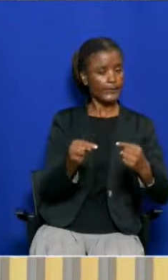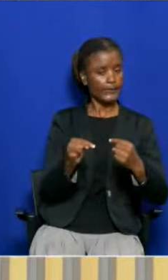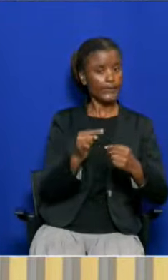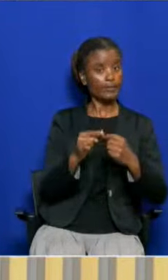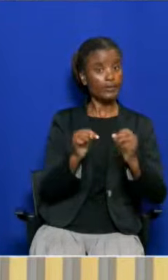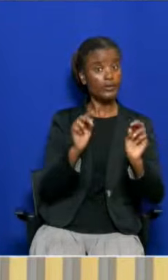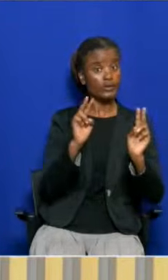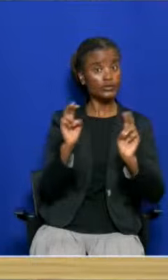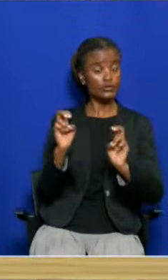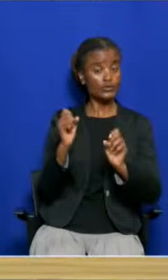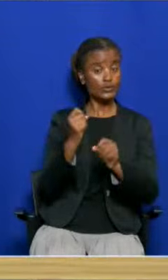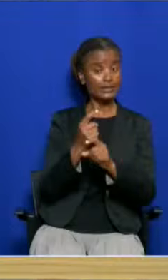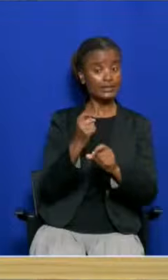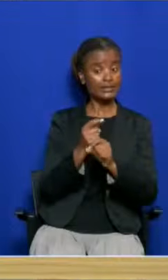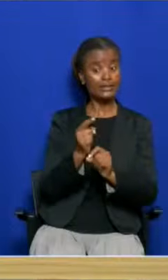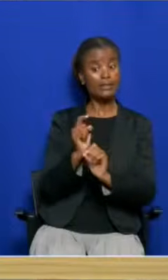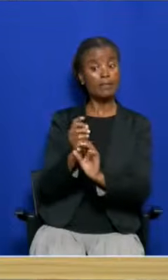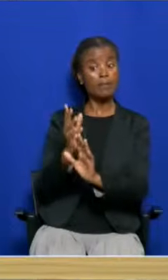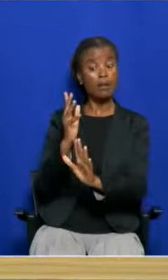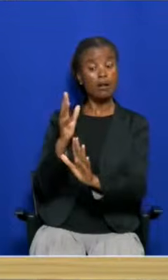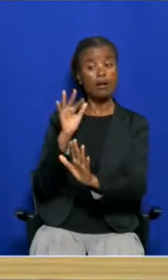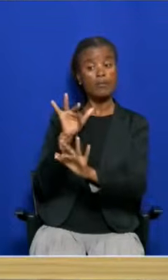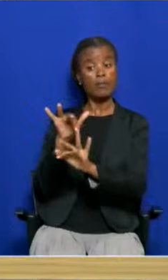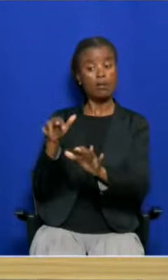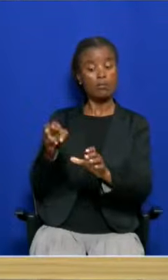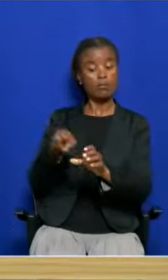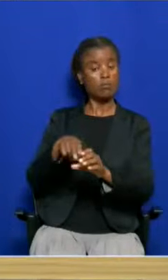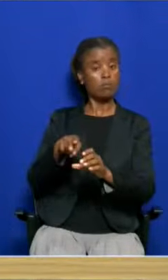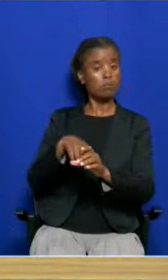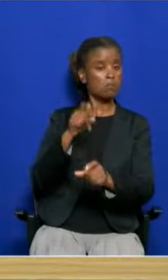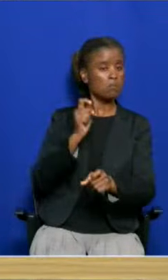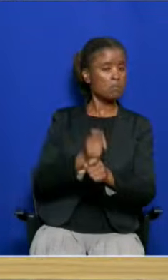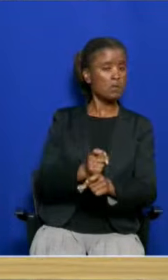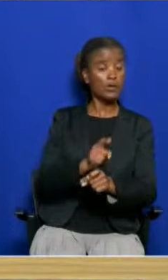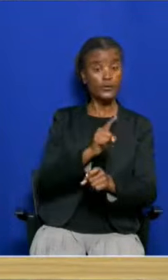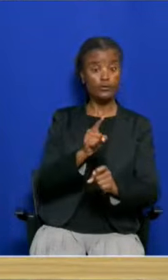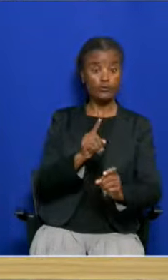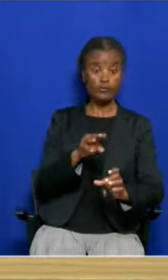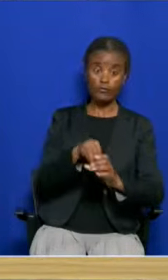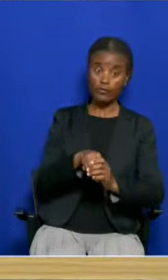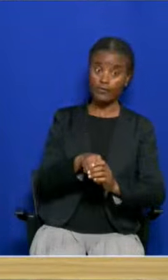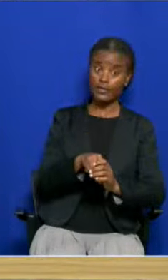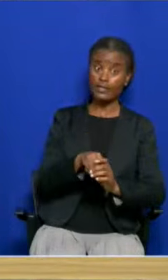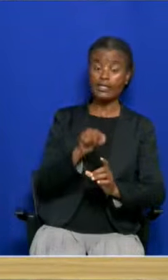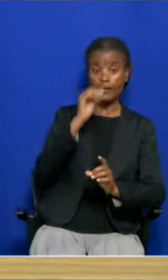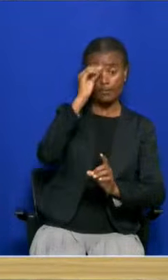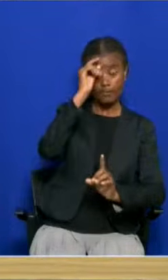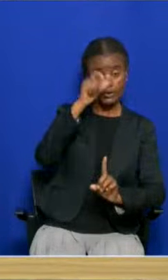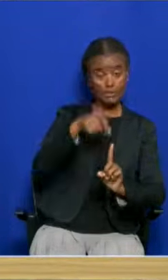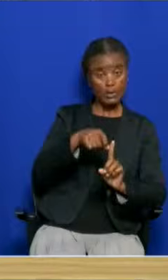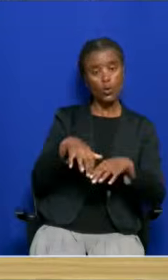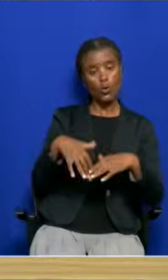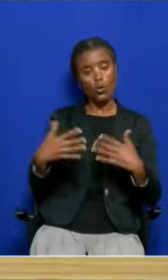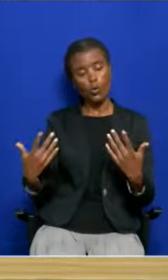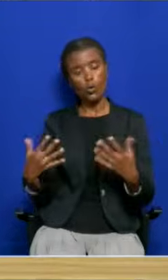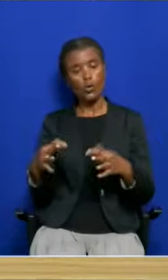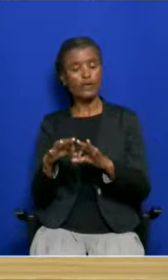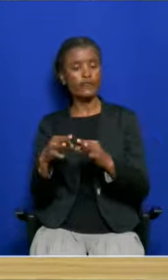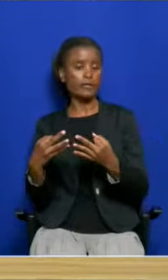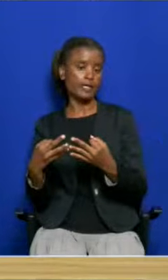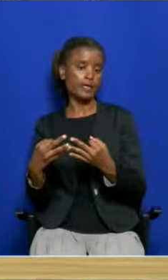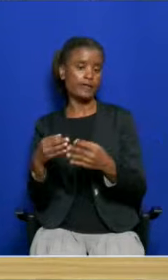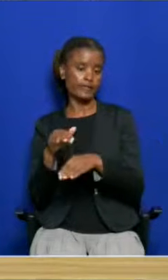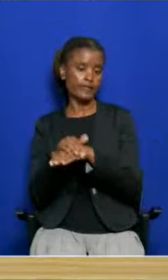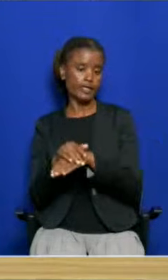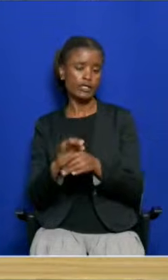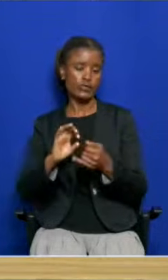load passengers at taxi ranks? Or were you just a family go-between and trying to resolve a dispute between two families?